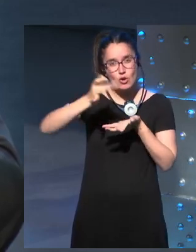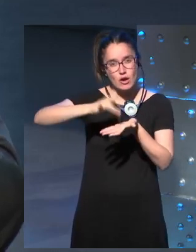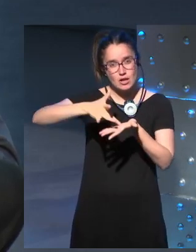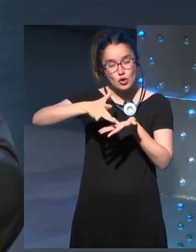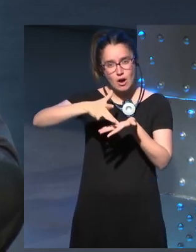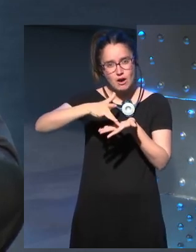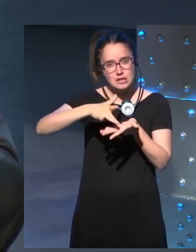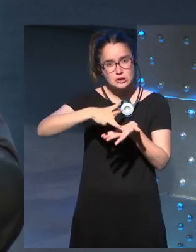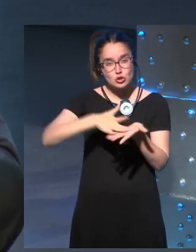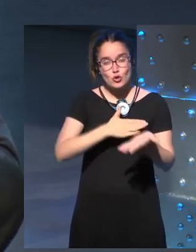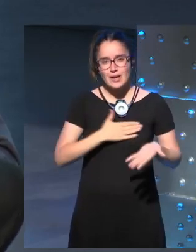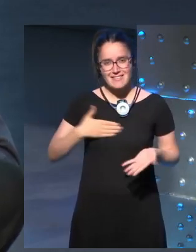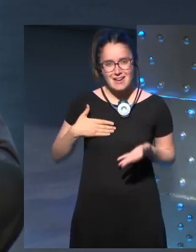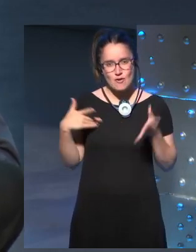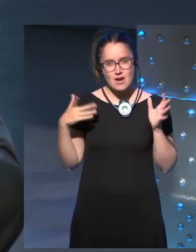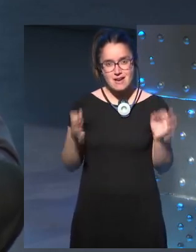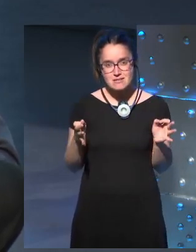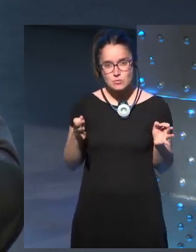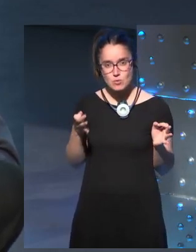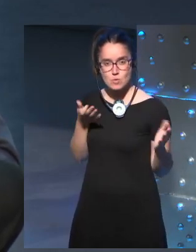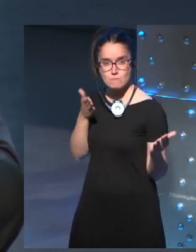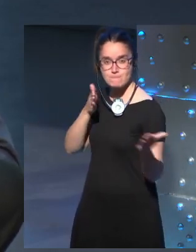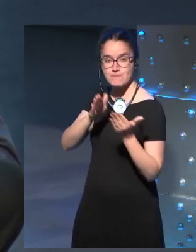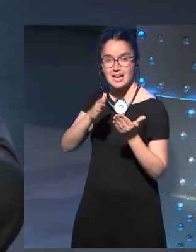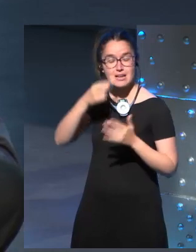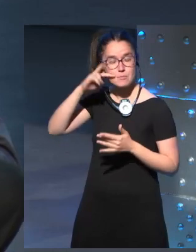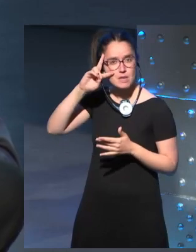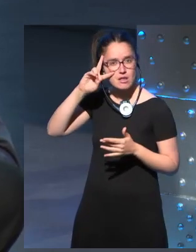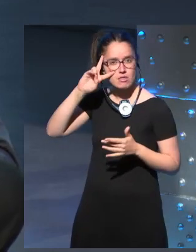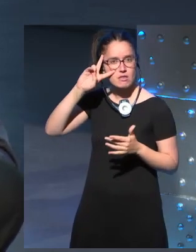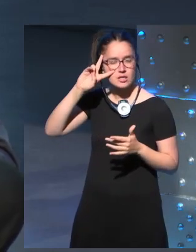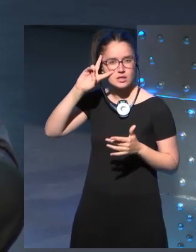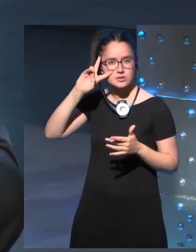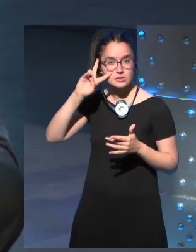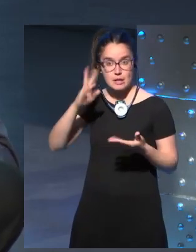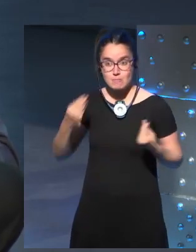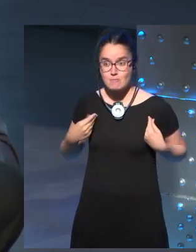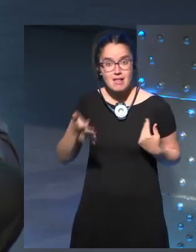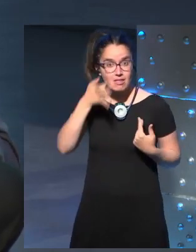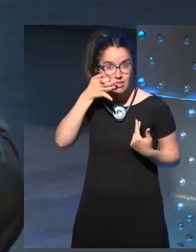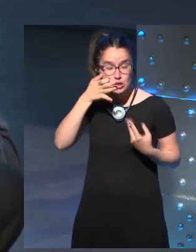I'm trying to get close to. That lived experience is what I'm trying to do in the book.